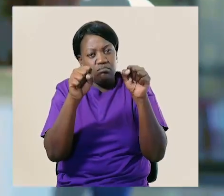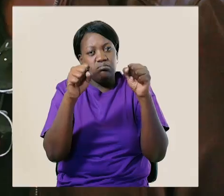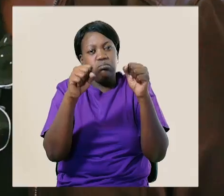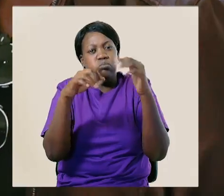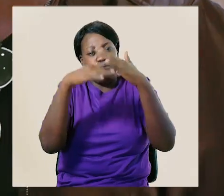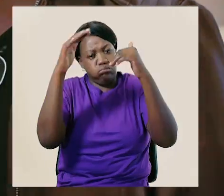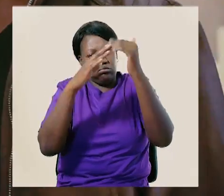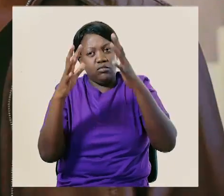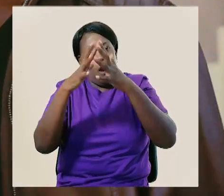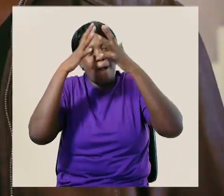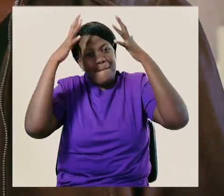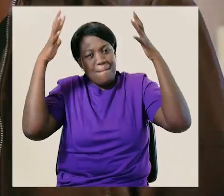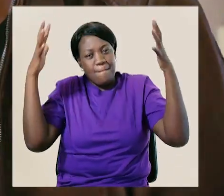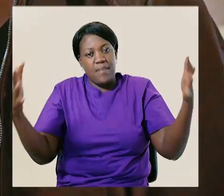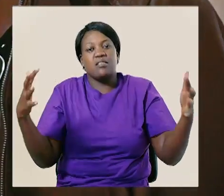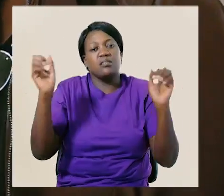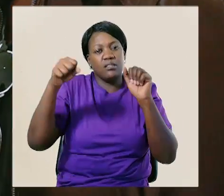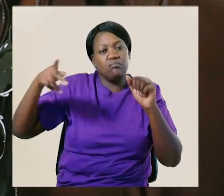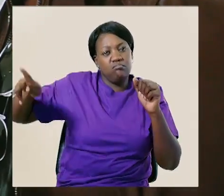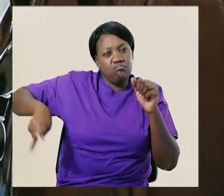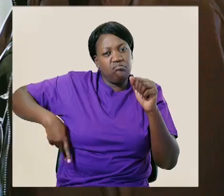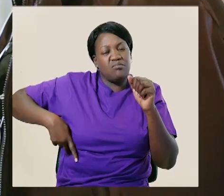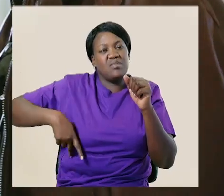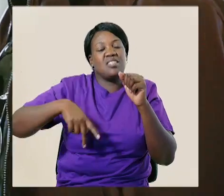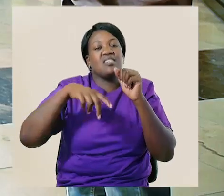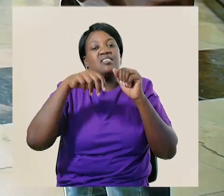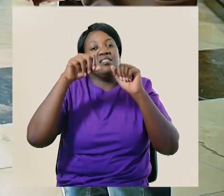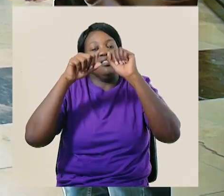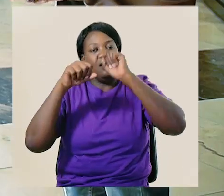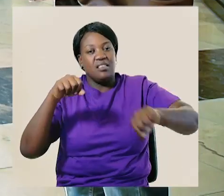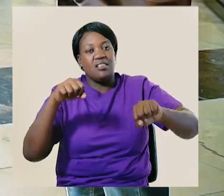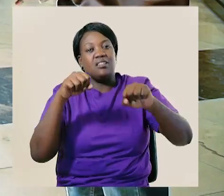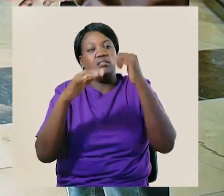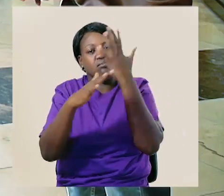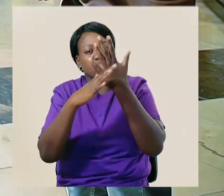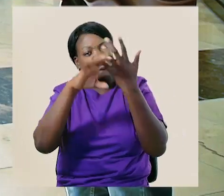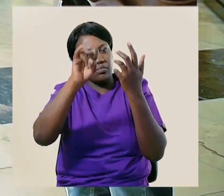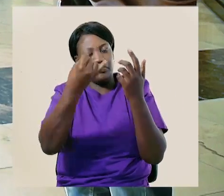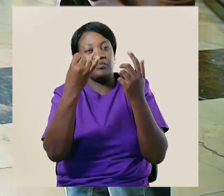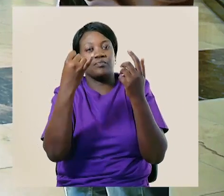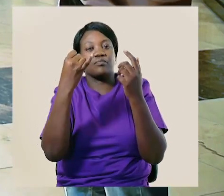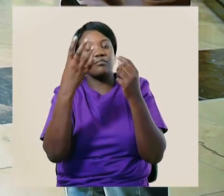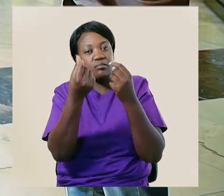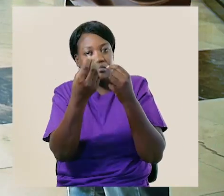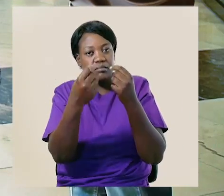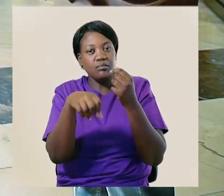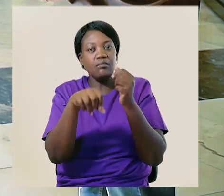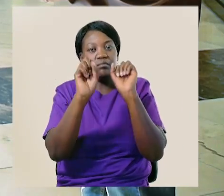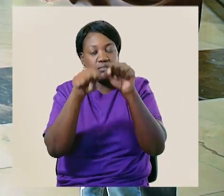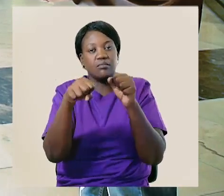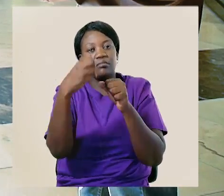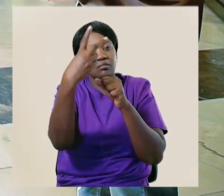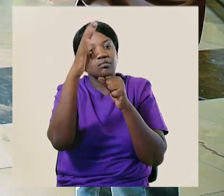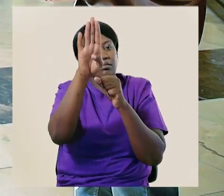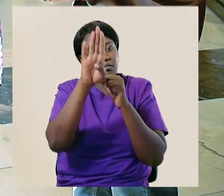this. I think we benefit a lot in terms of land, labor, and capital. I have 2 billion that I'd like to invest after a conversation last